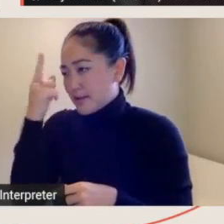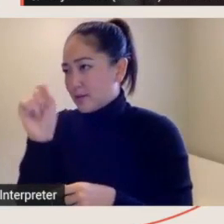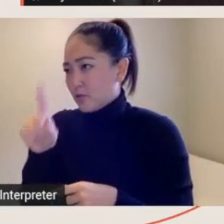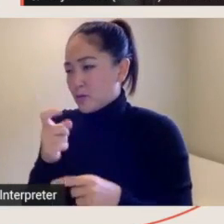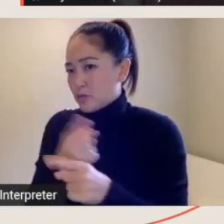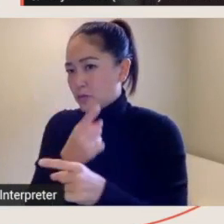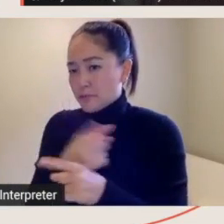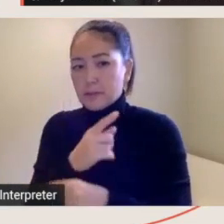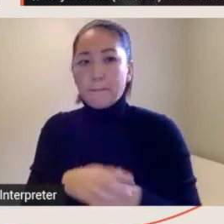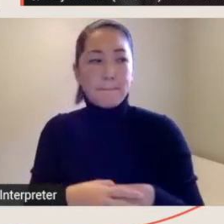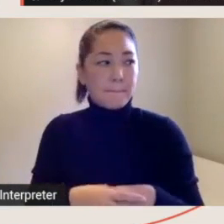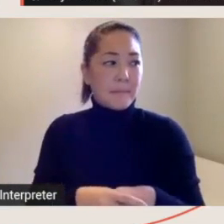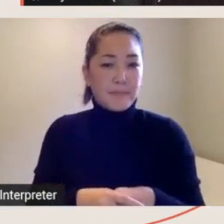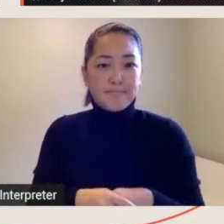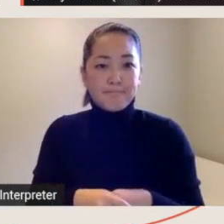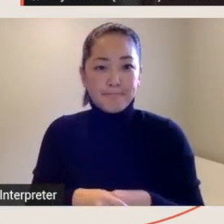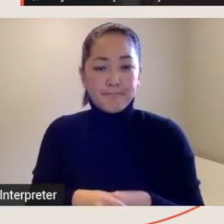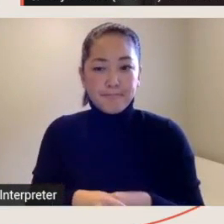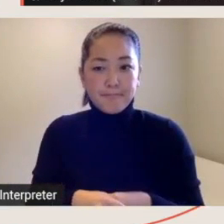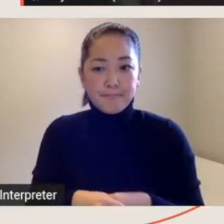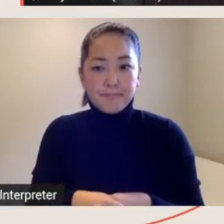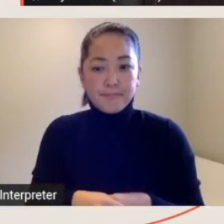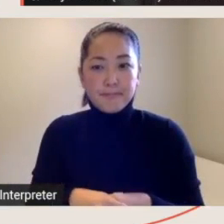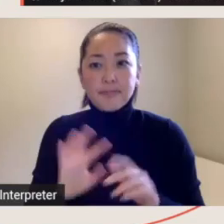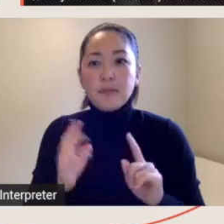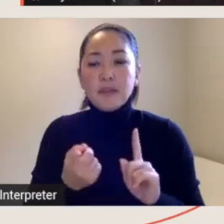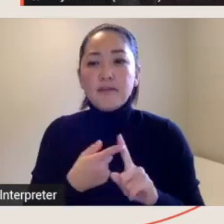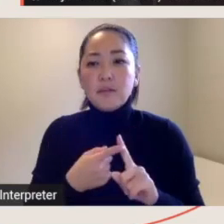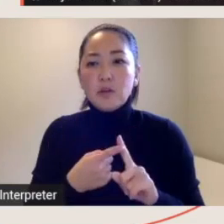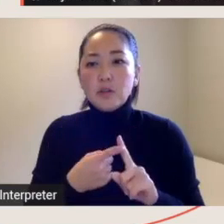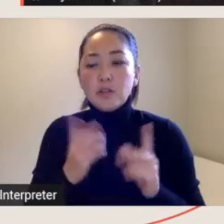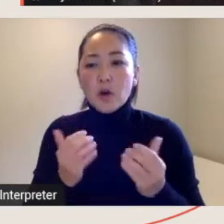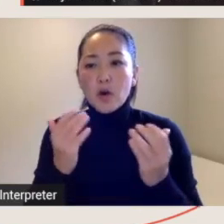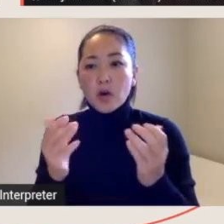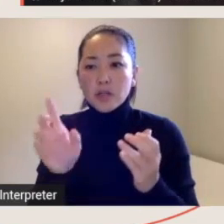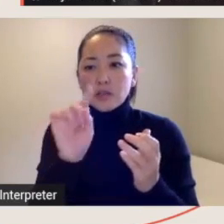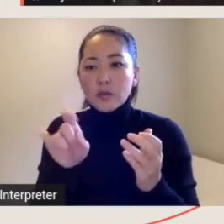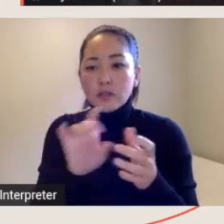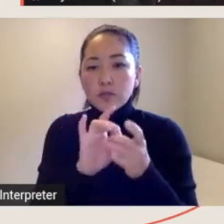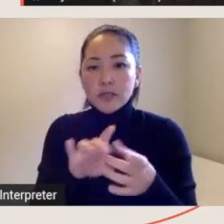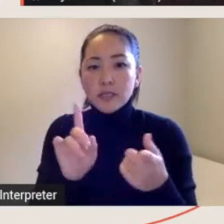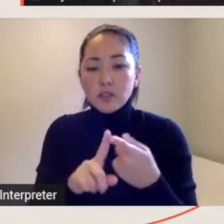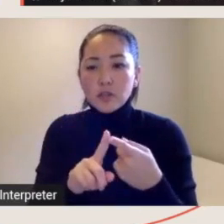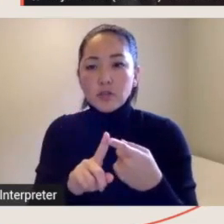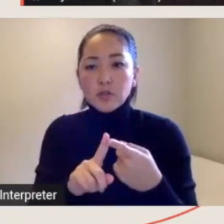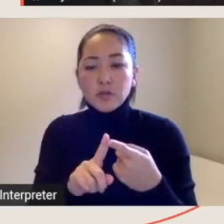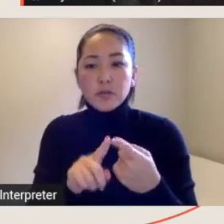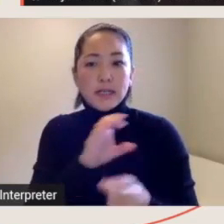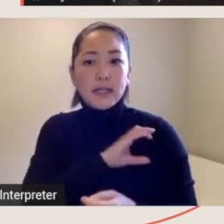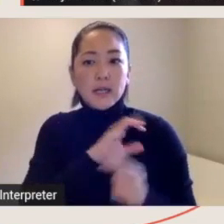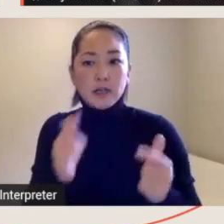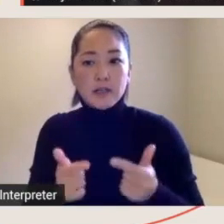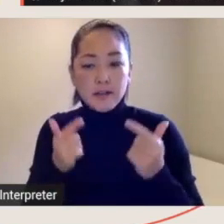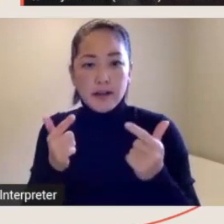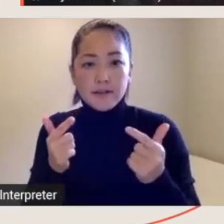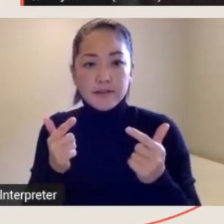yeah. just coming back to the first audience question, which was about the characters' lives being, you know,